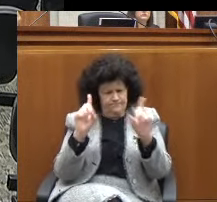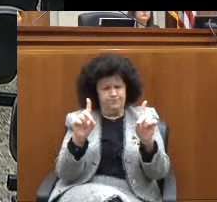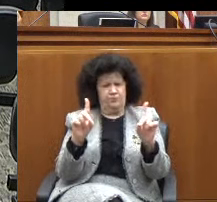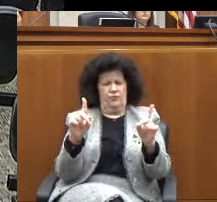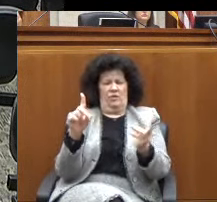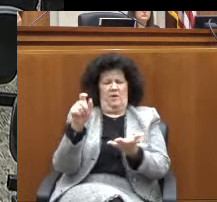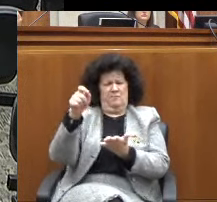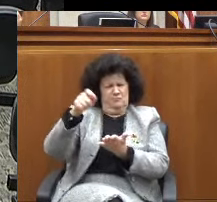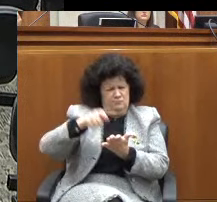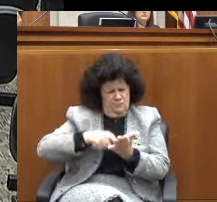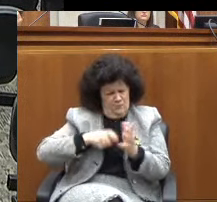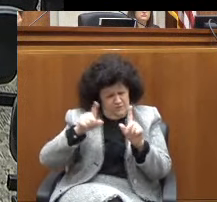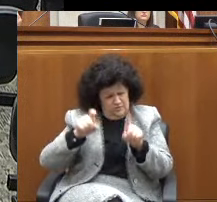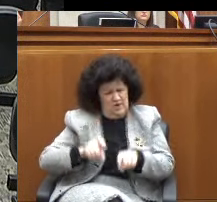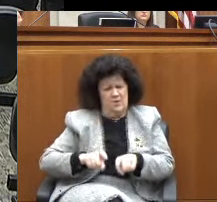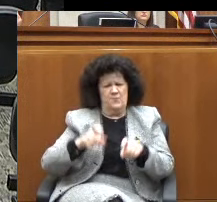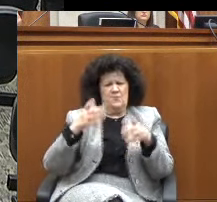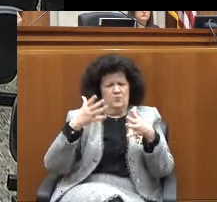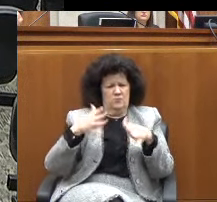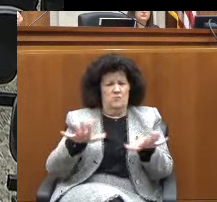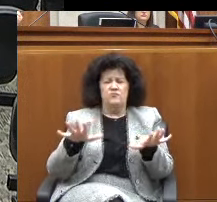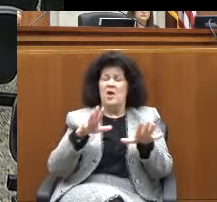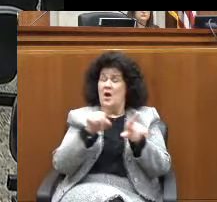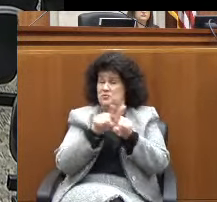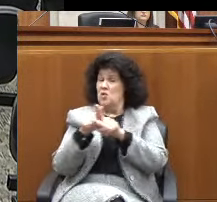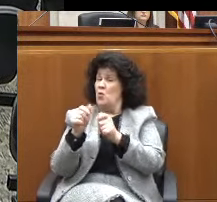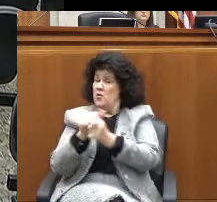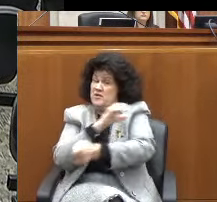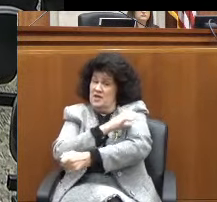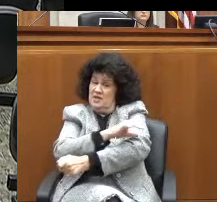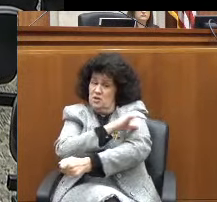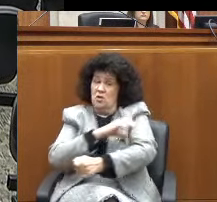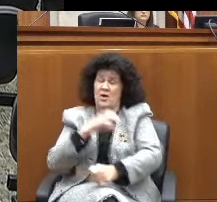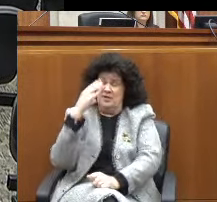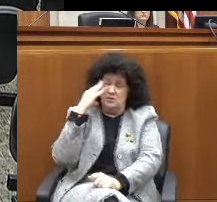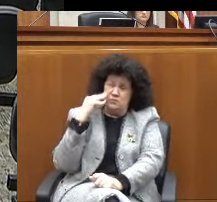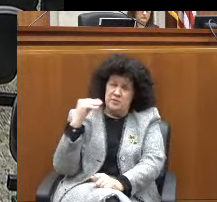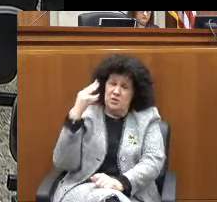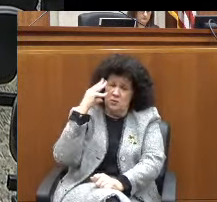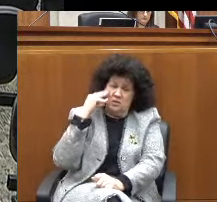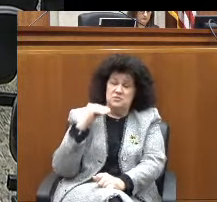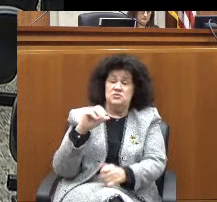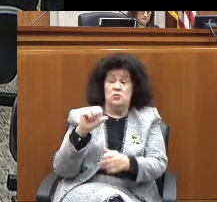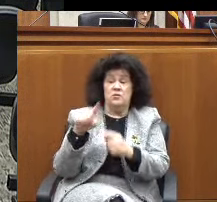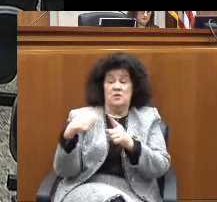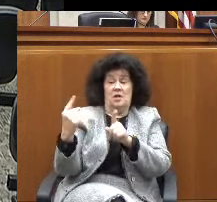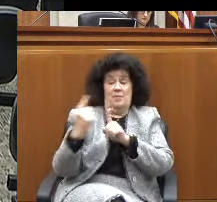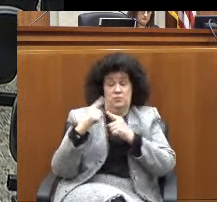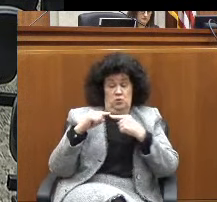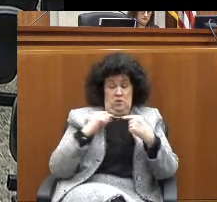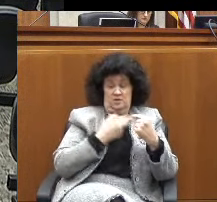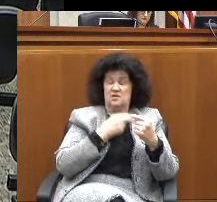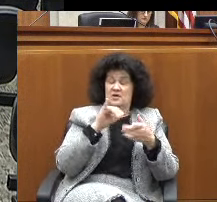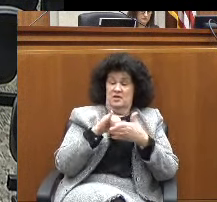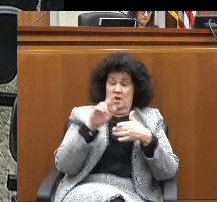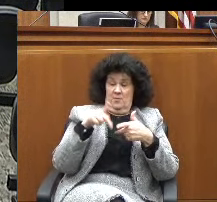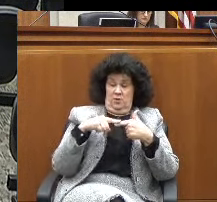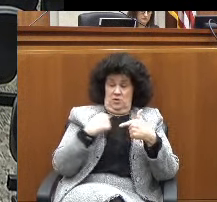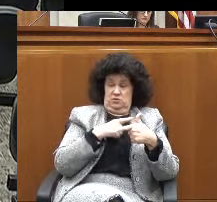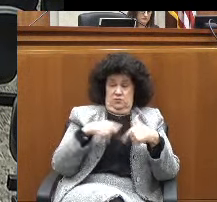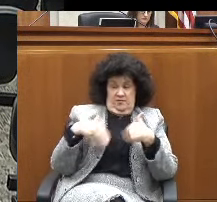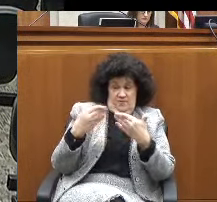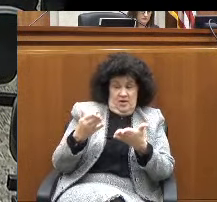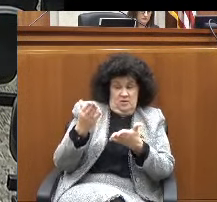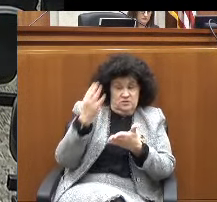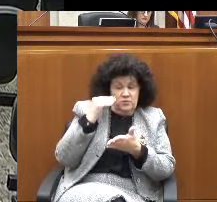clinicals. So when they come to us, it is up to us to provide them with the individual training that they need in our districts and in our schools.